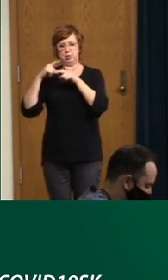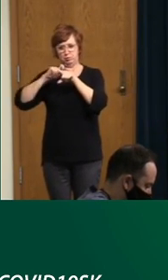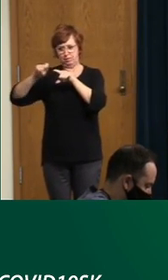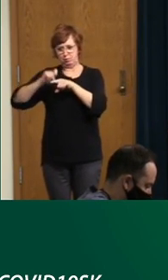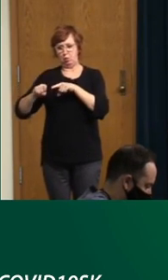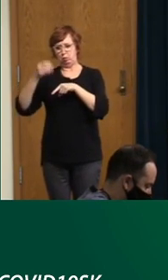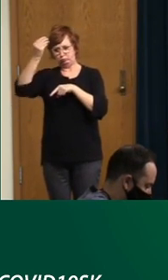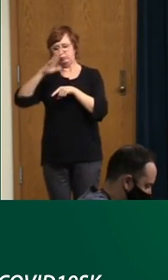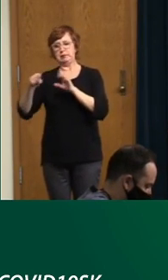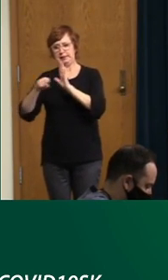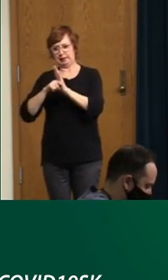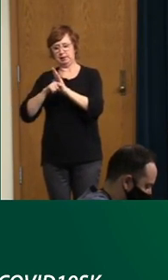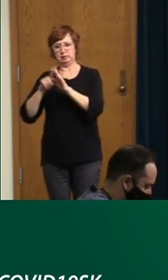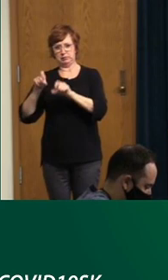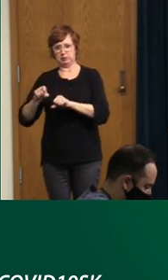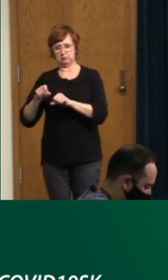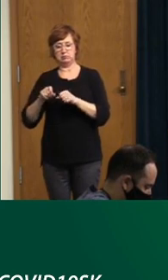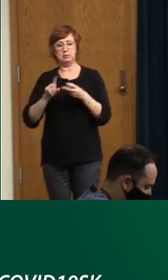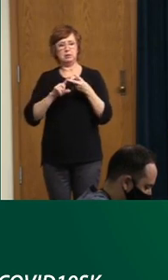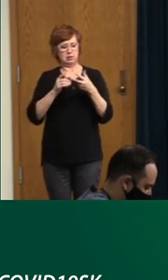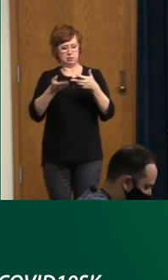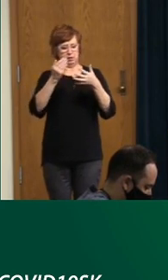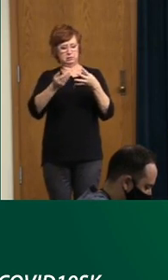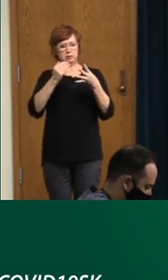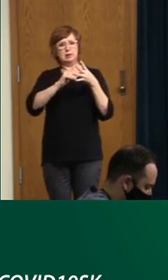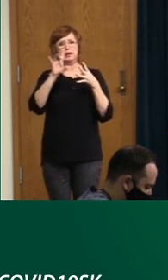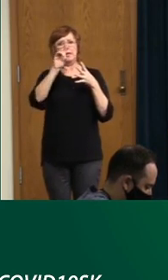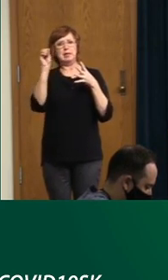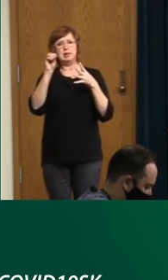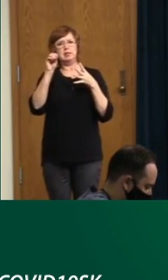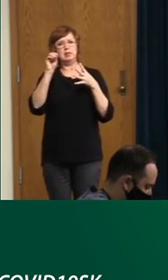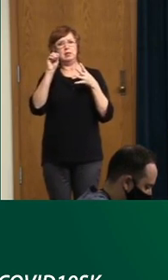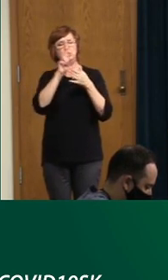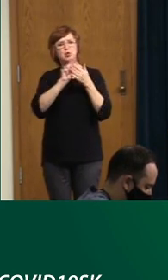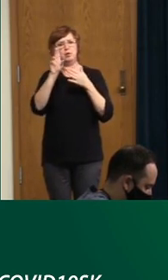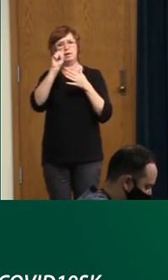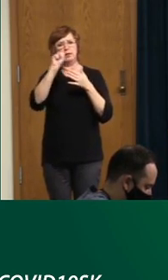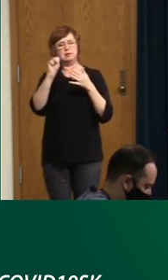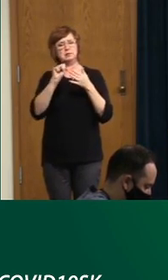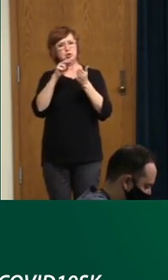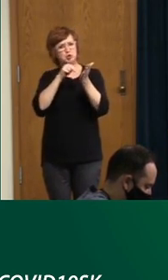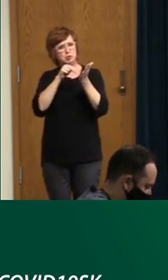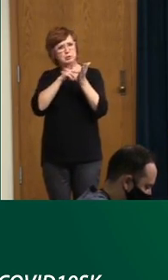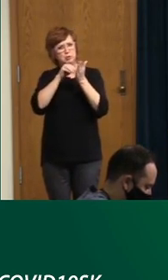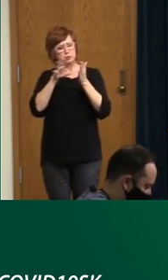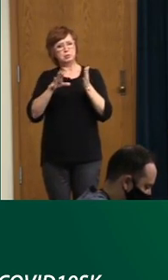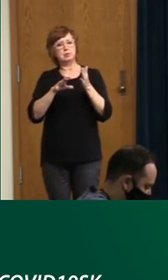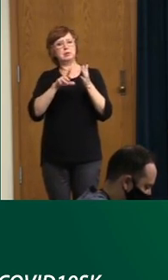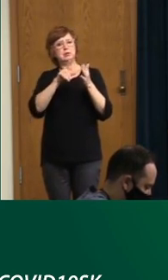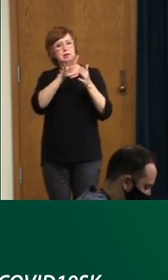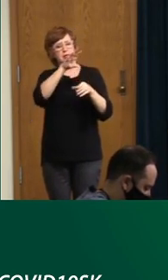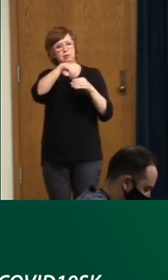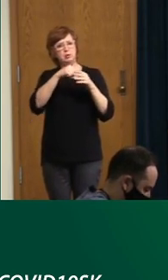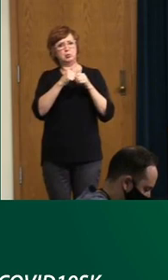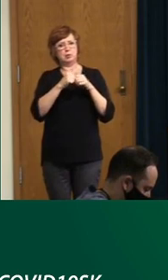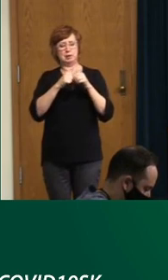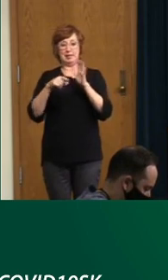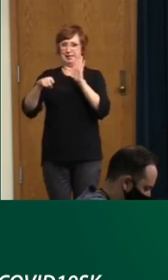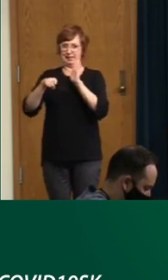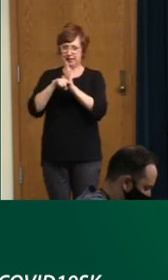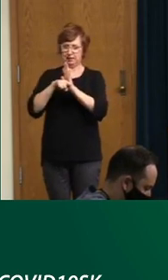More than 80 University of Saskatchewan nursing students are supporting our negative callback center.